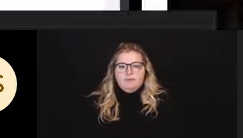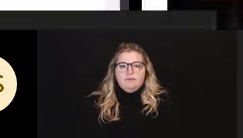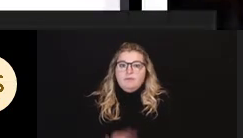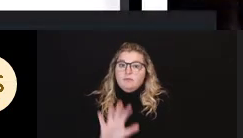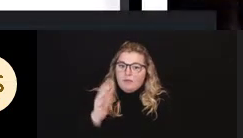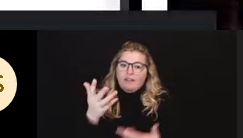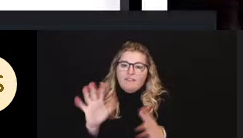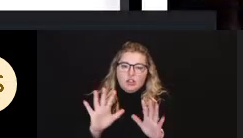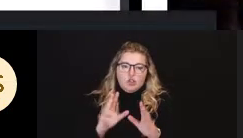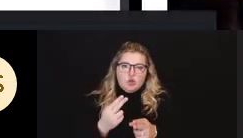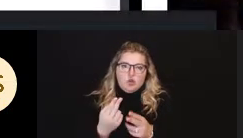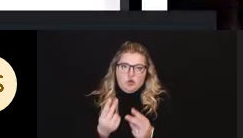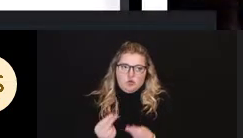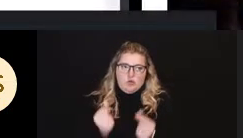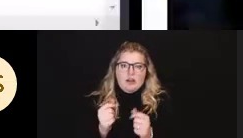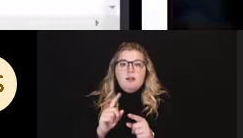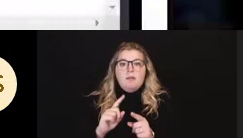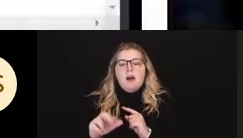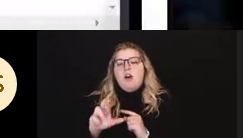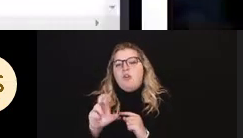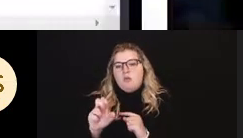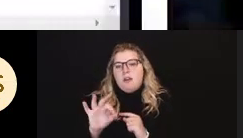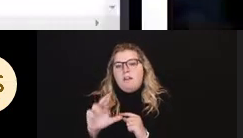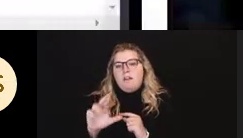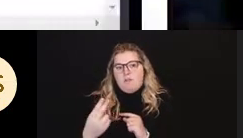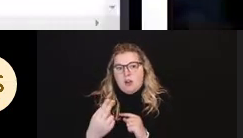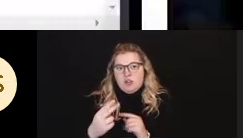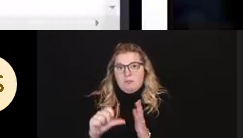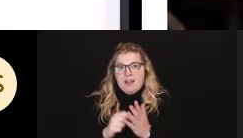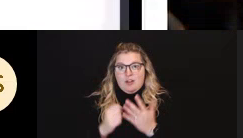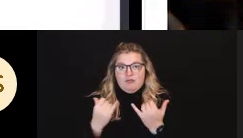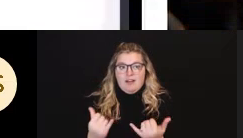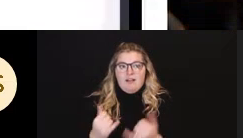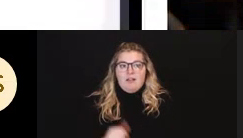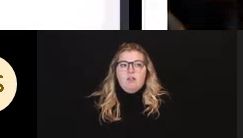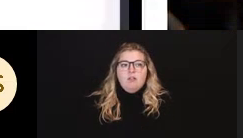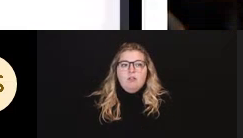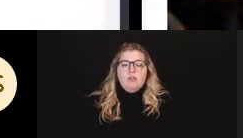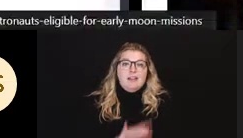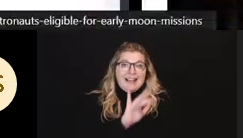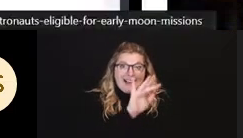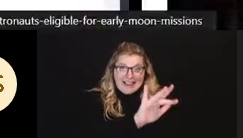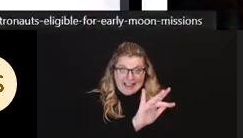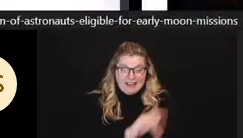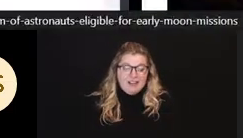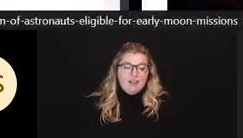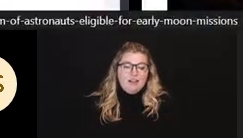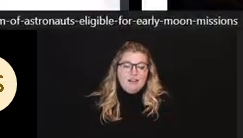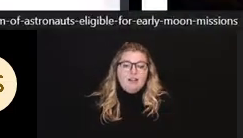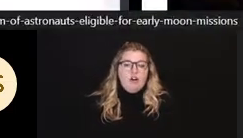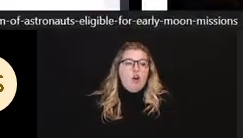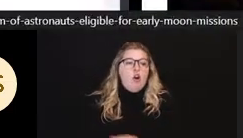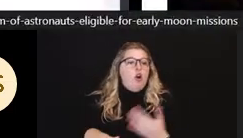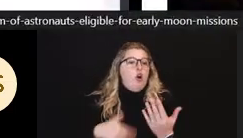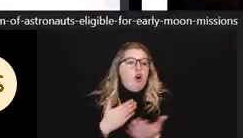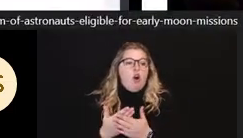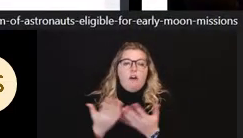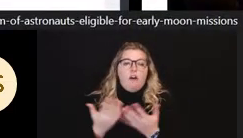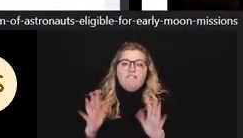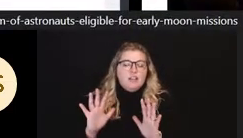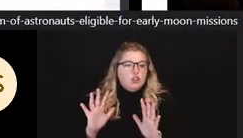quickly, but if I refresh the page, because I have this installed, I click text spacing, all of those are applied. Double